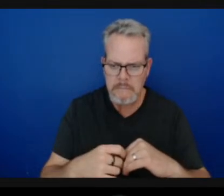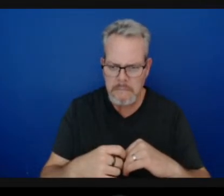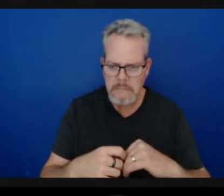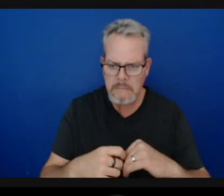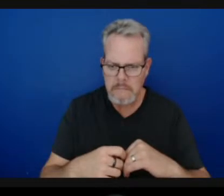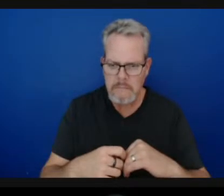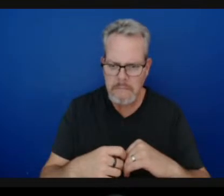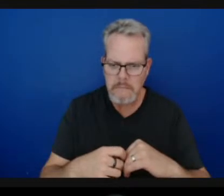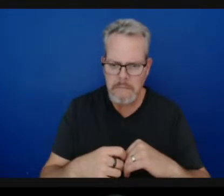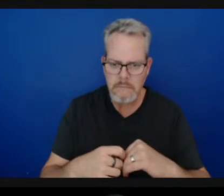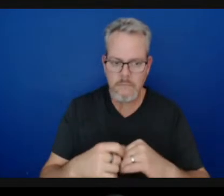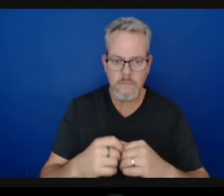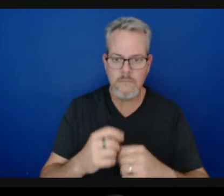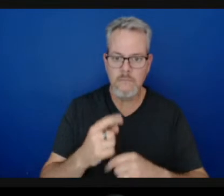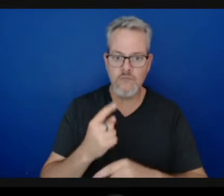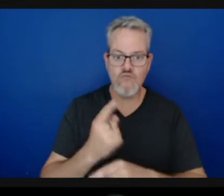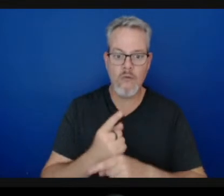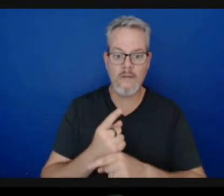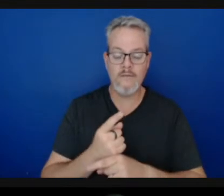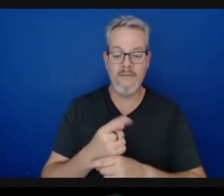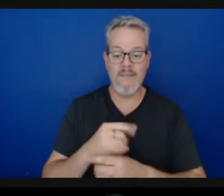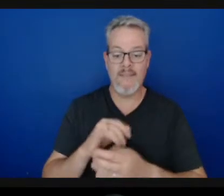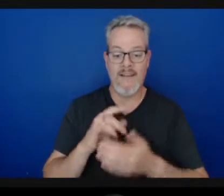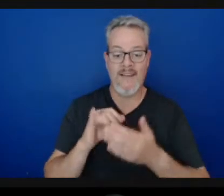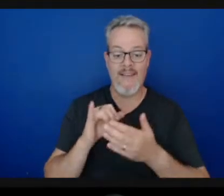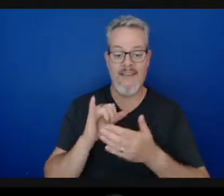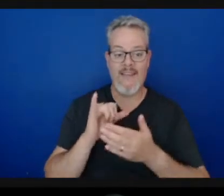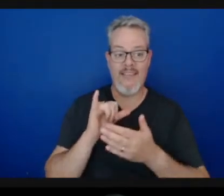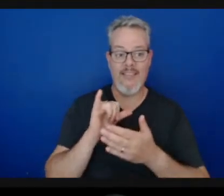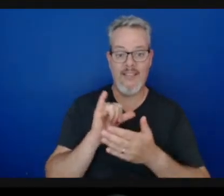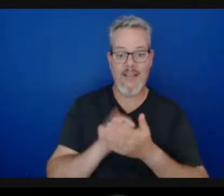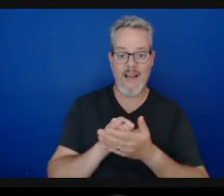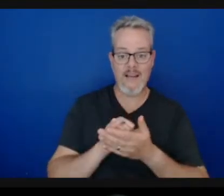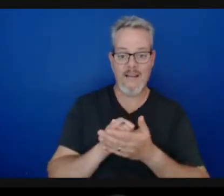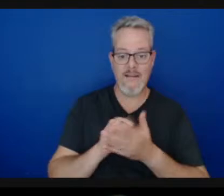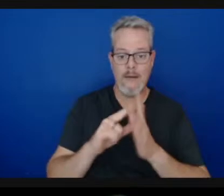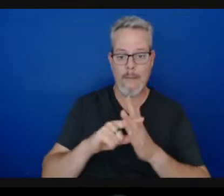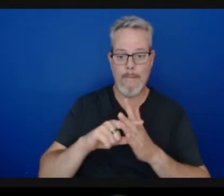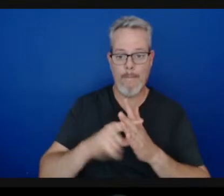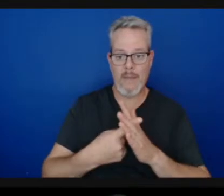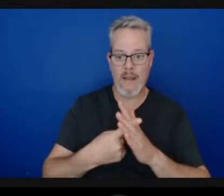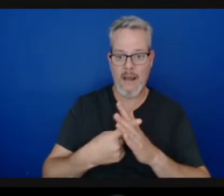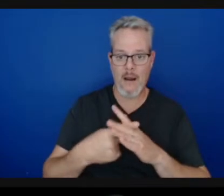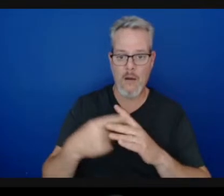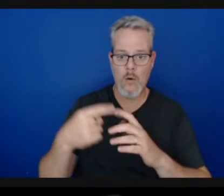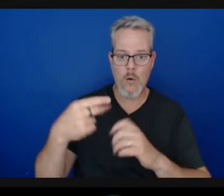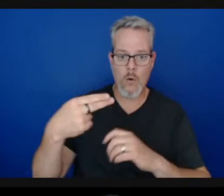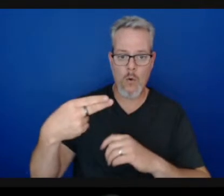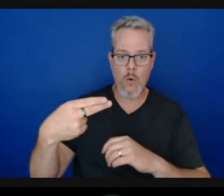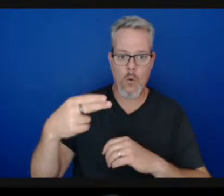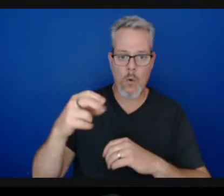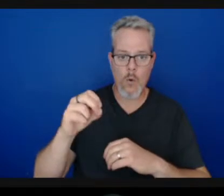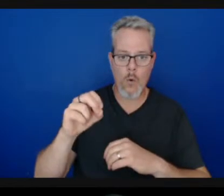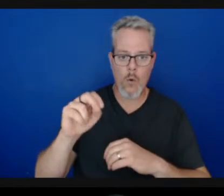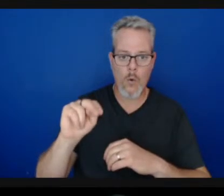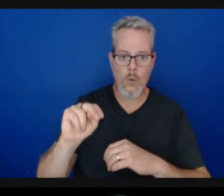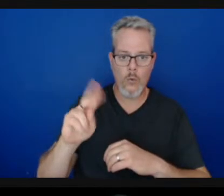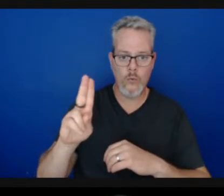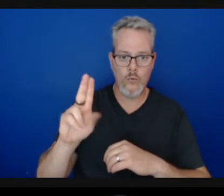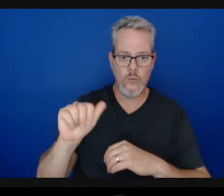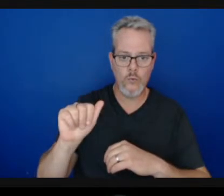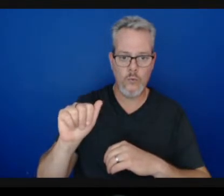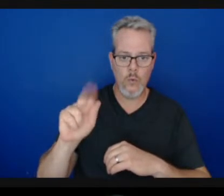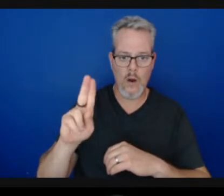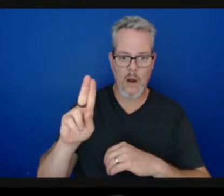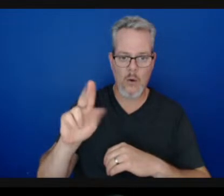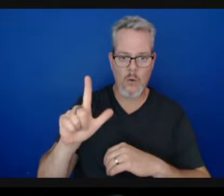So that's that phase right there. It said it began at Honuaula, east of Pohuiki Road, and they